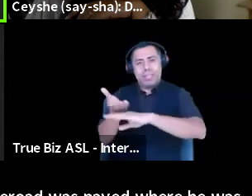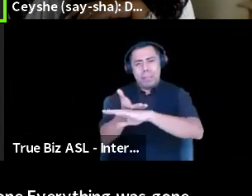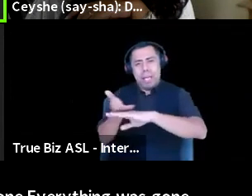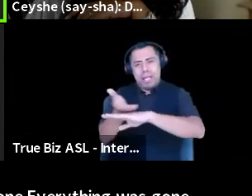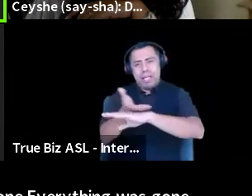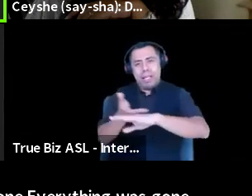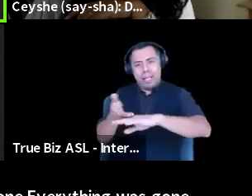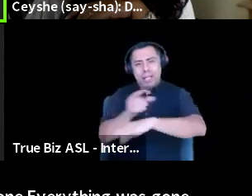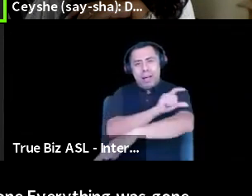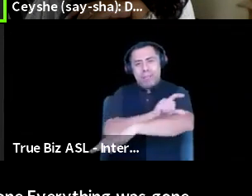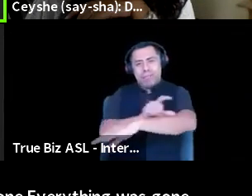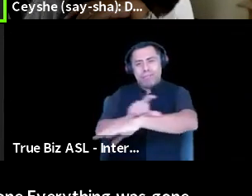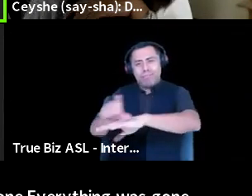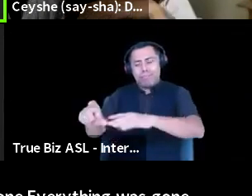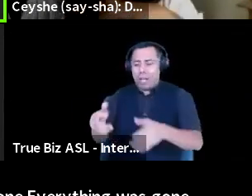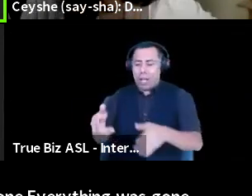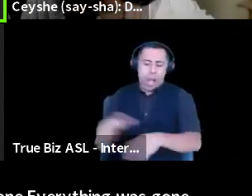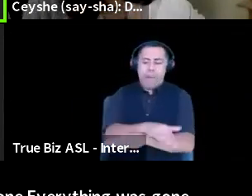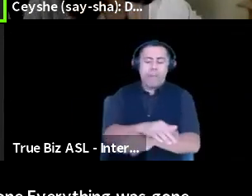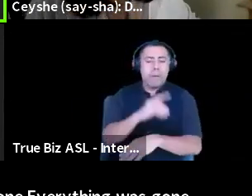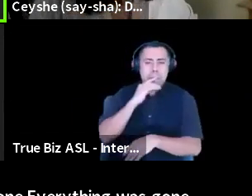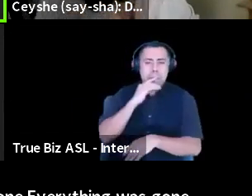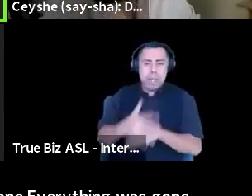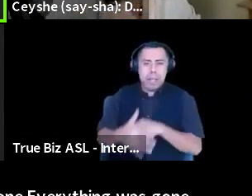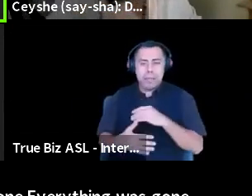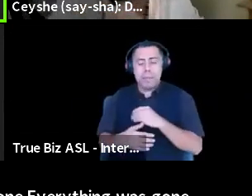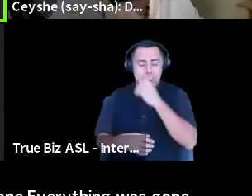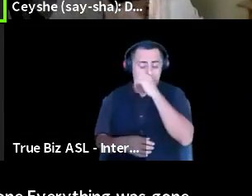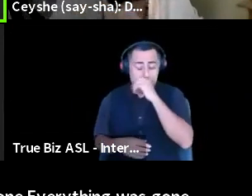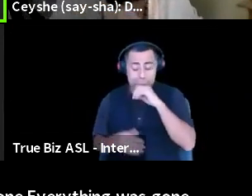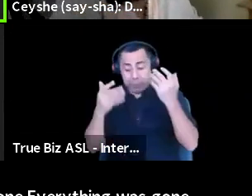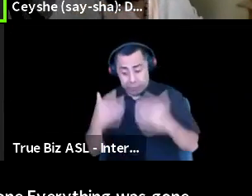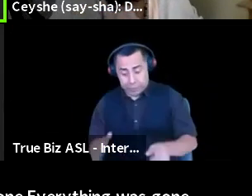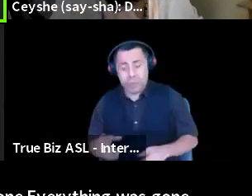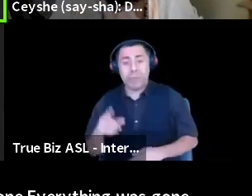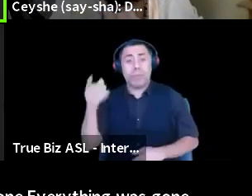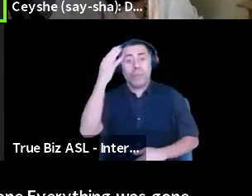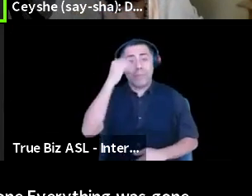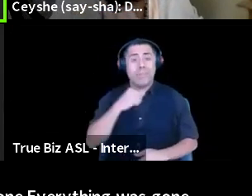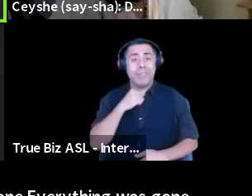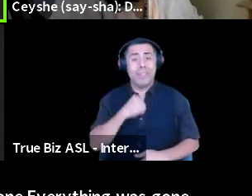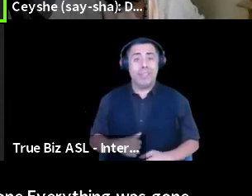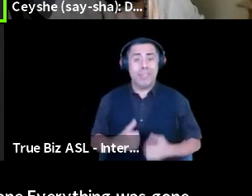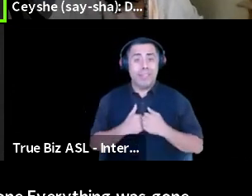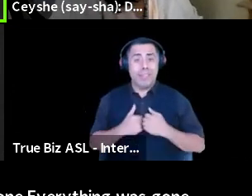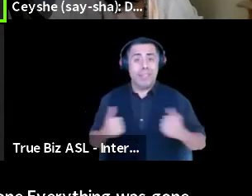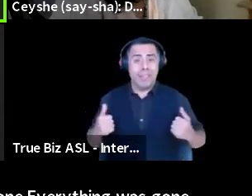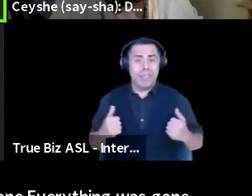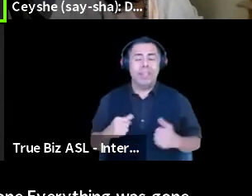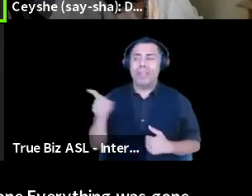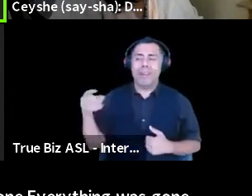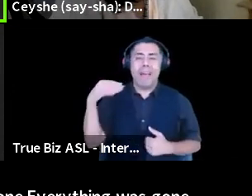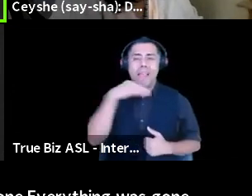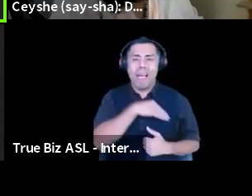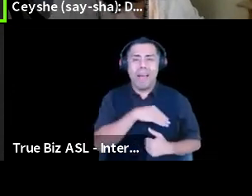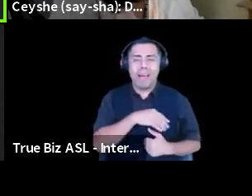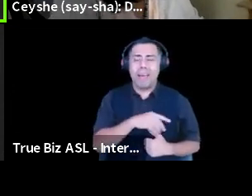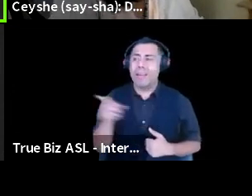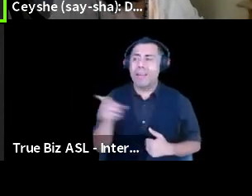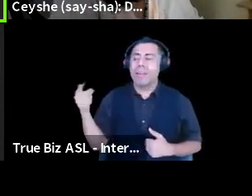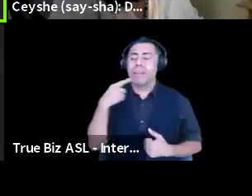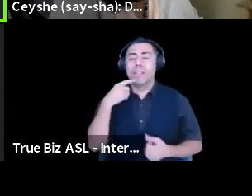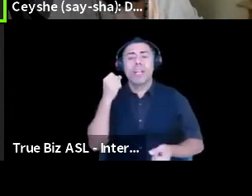guy that does the autopsy, you know who I'm talking about, he actually lied and said that he was hit by a car, and he wasn't. He was